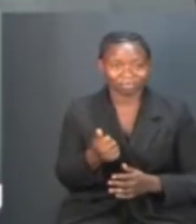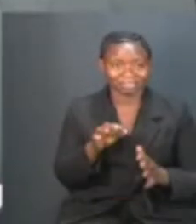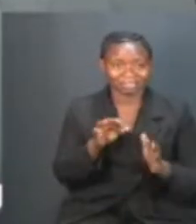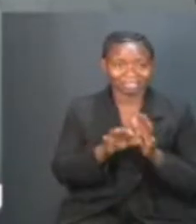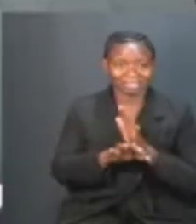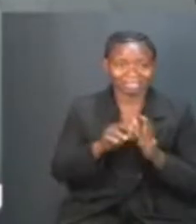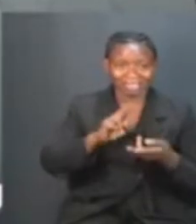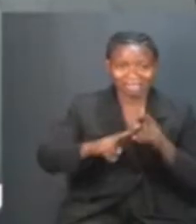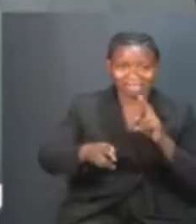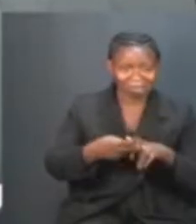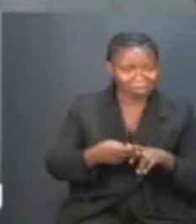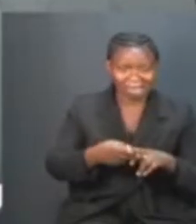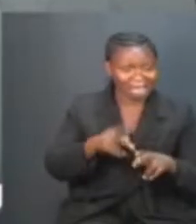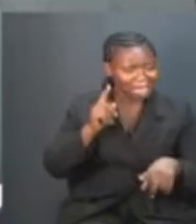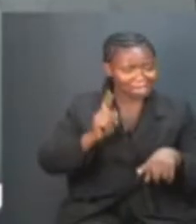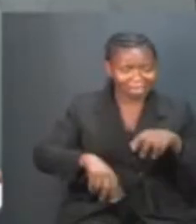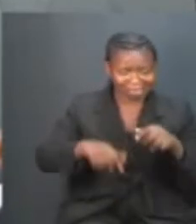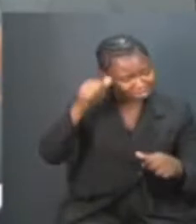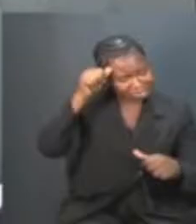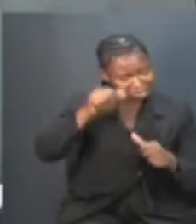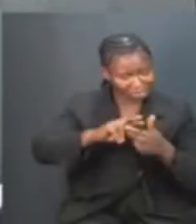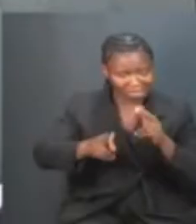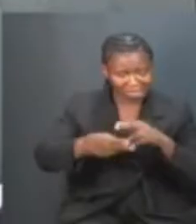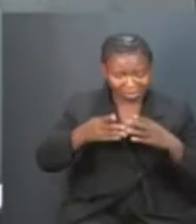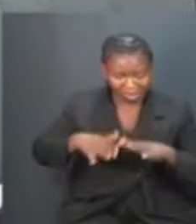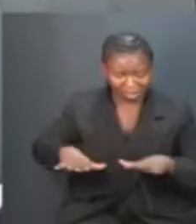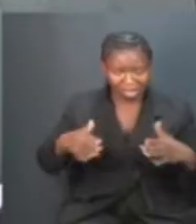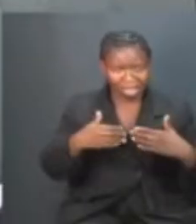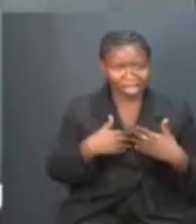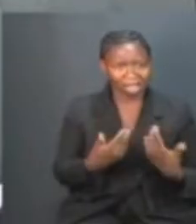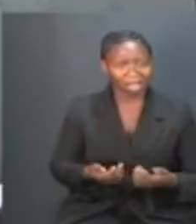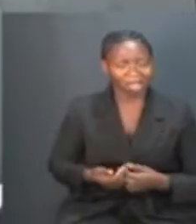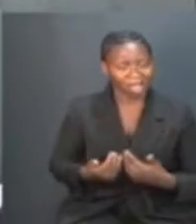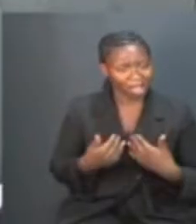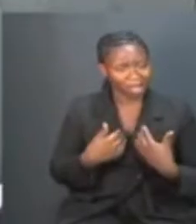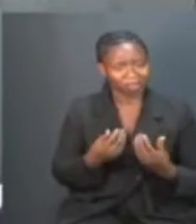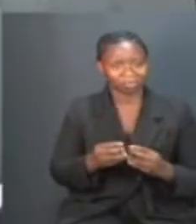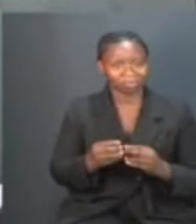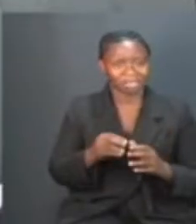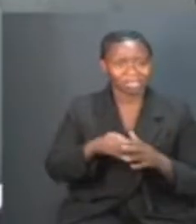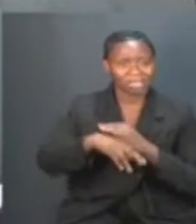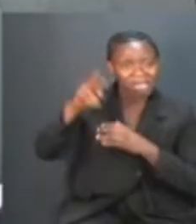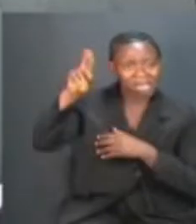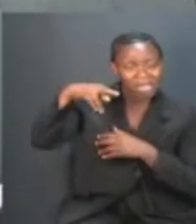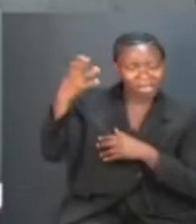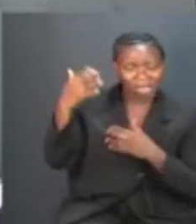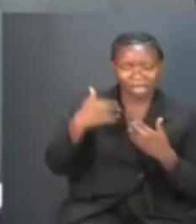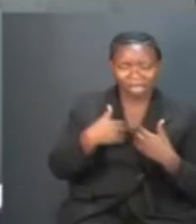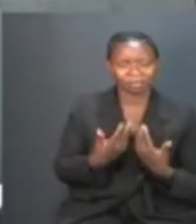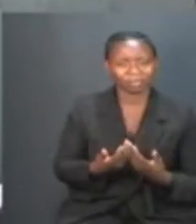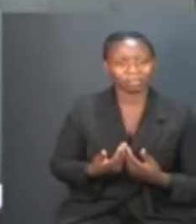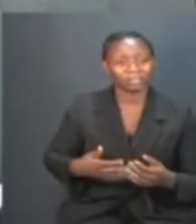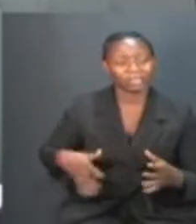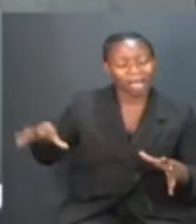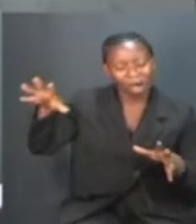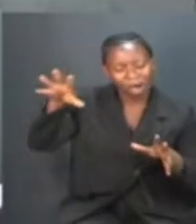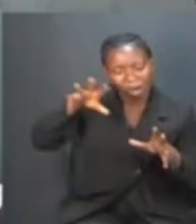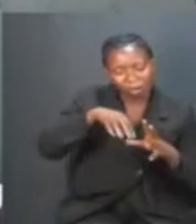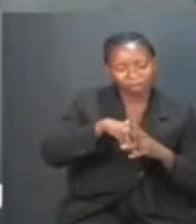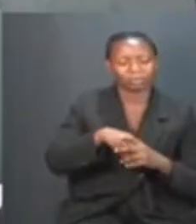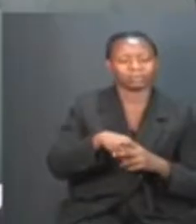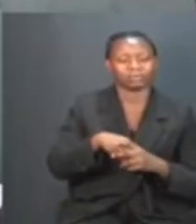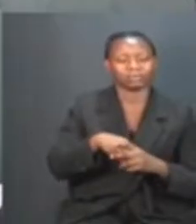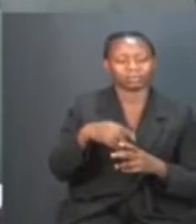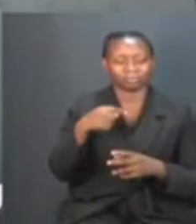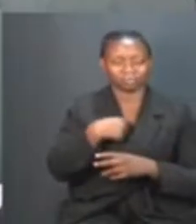smoke that I have, both at the constituency and in Accra here. So it's part of us. And